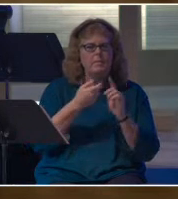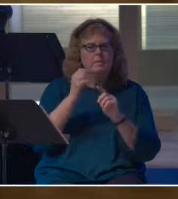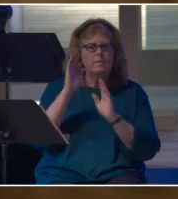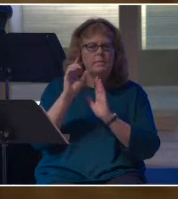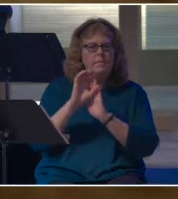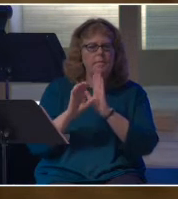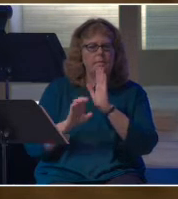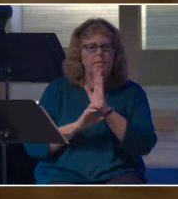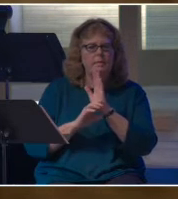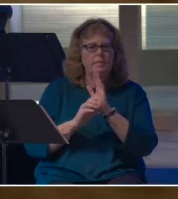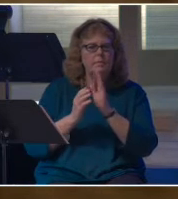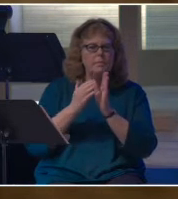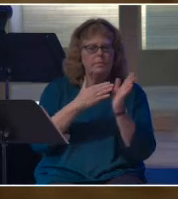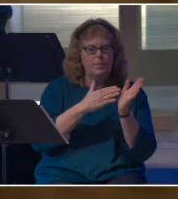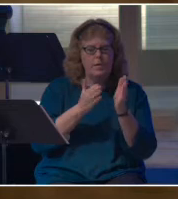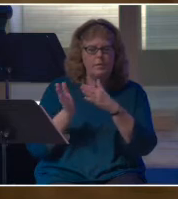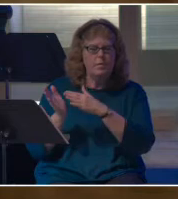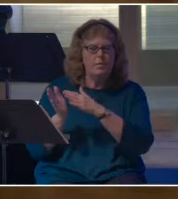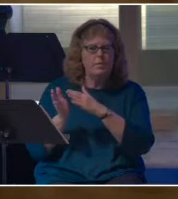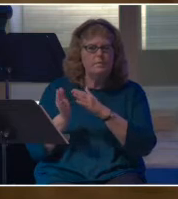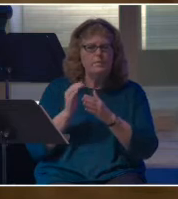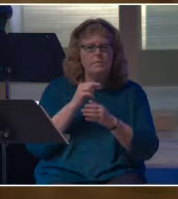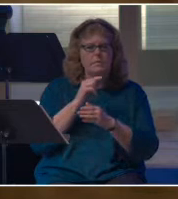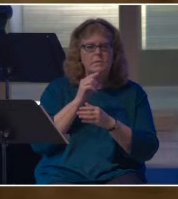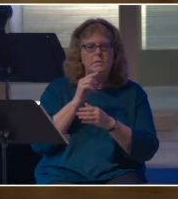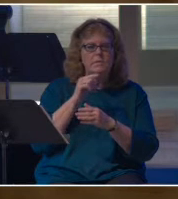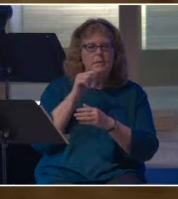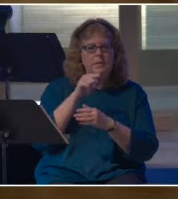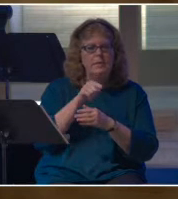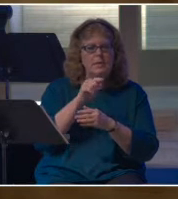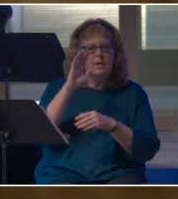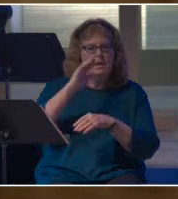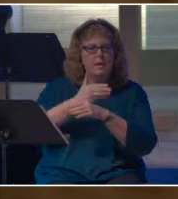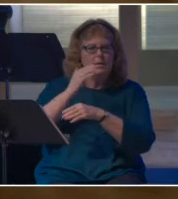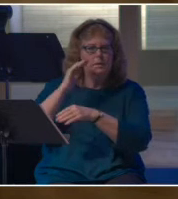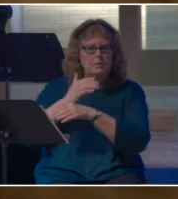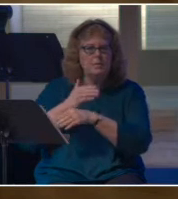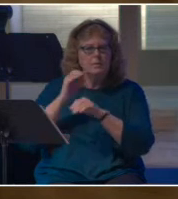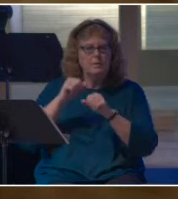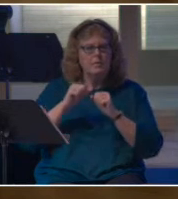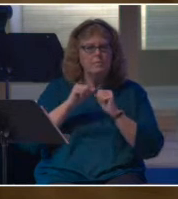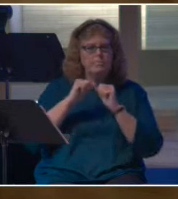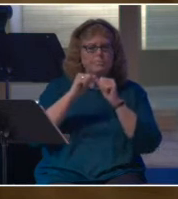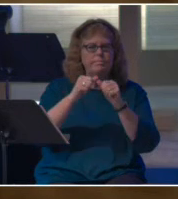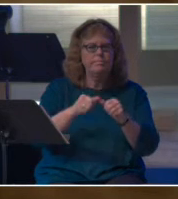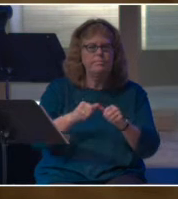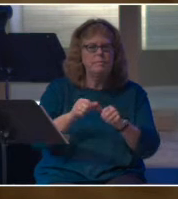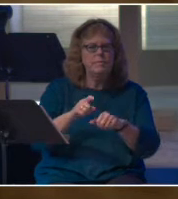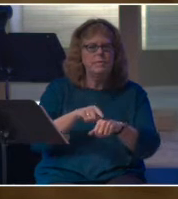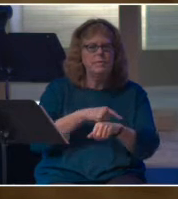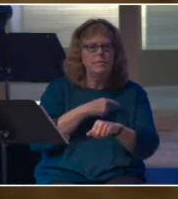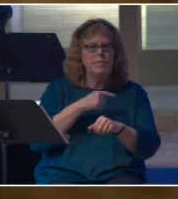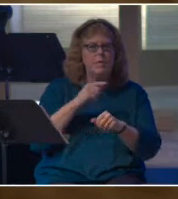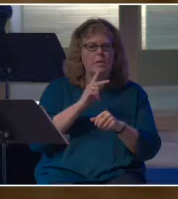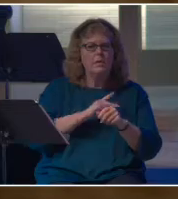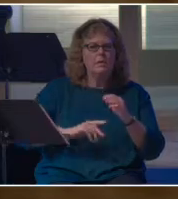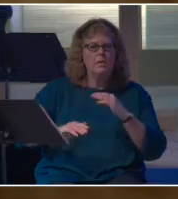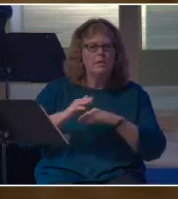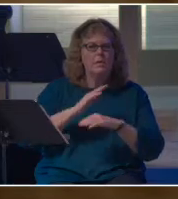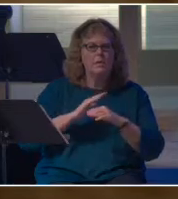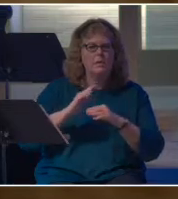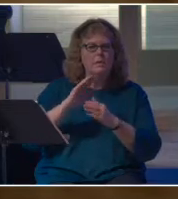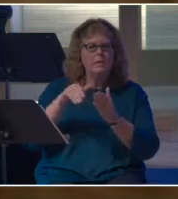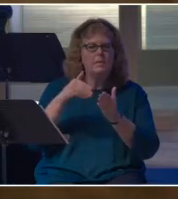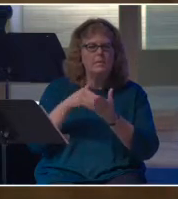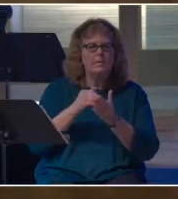the right or to the left, so that he and his sons may continue long in his kingdom in the